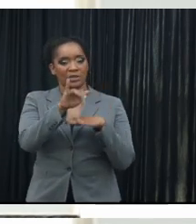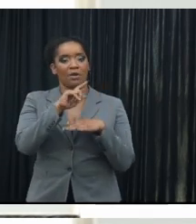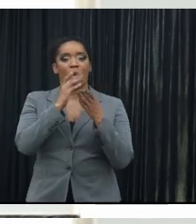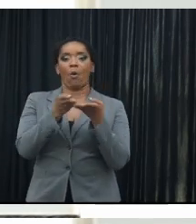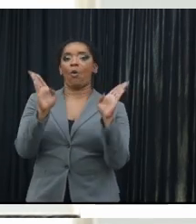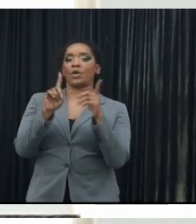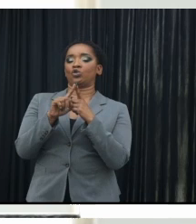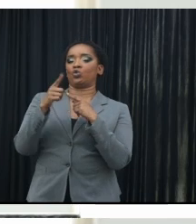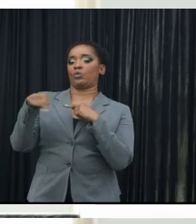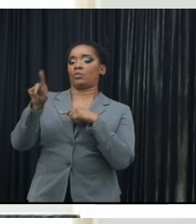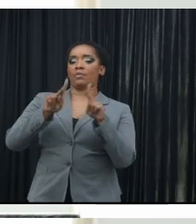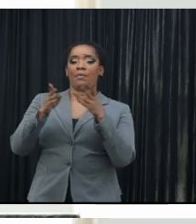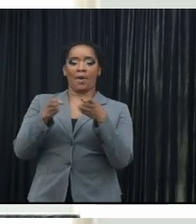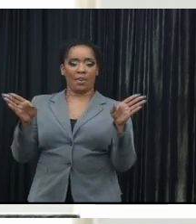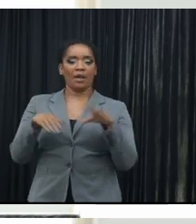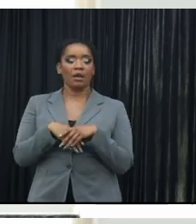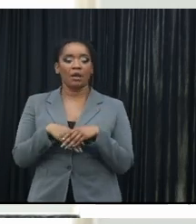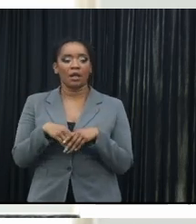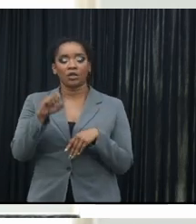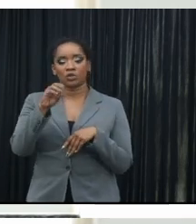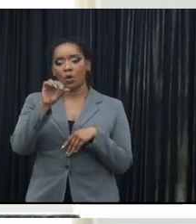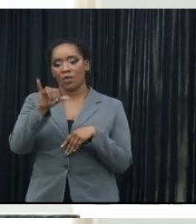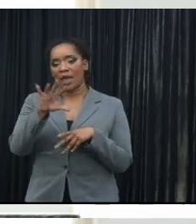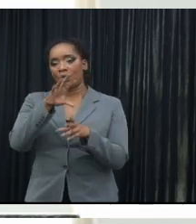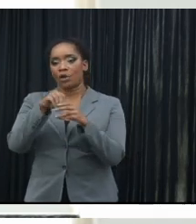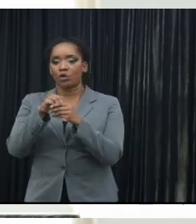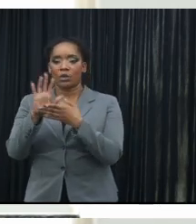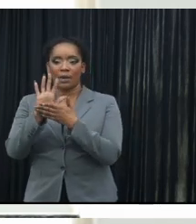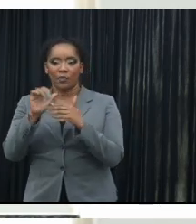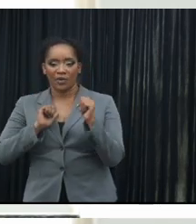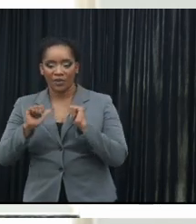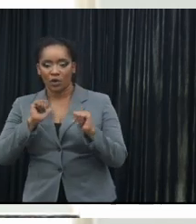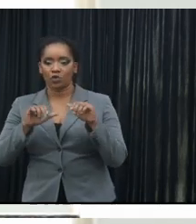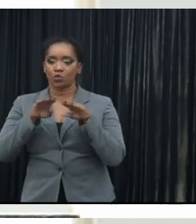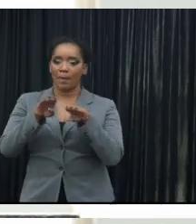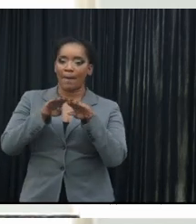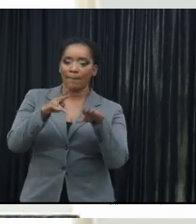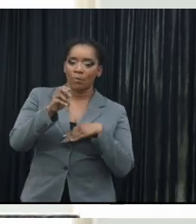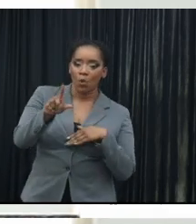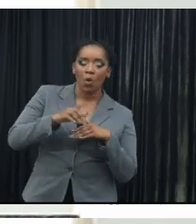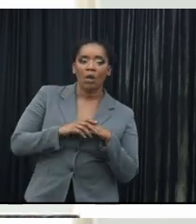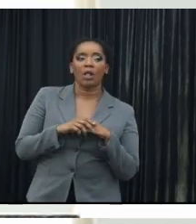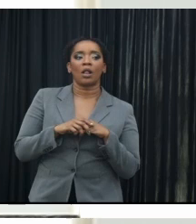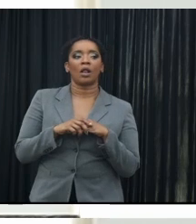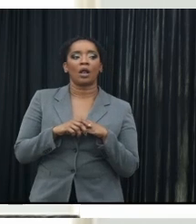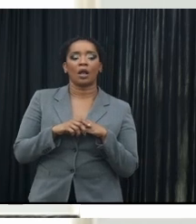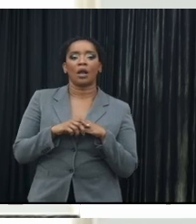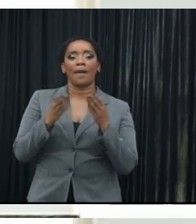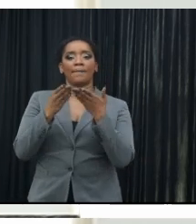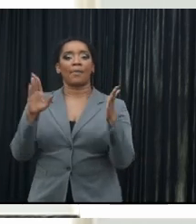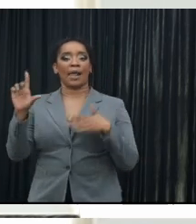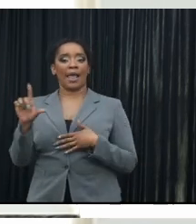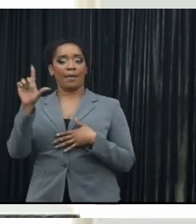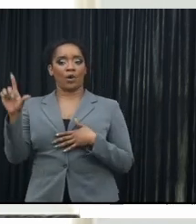So that would include like the example I gave with theaters, a swimming pool, public